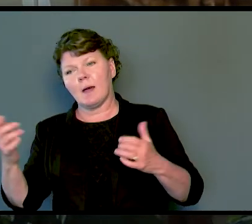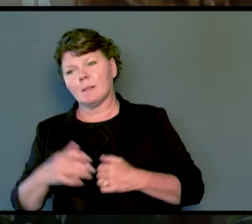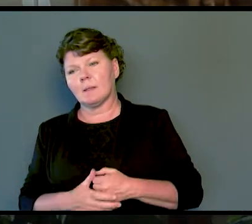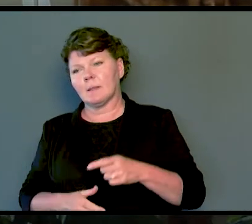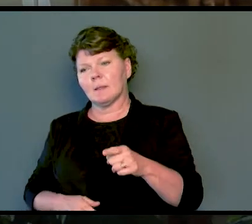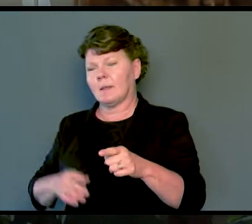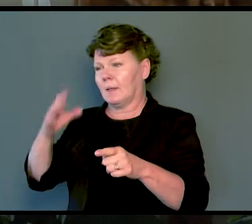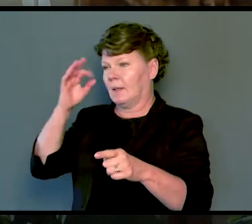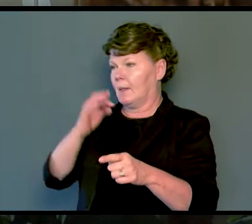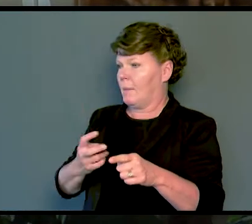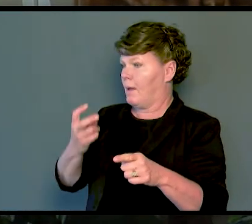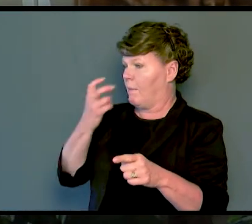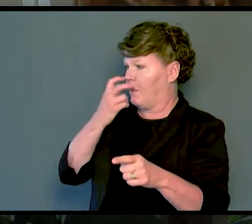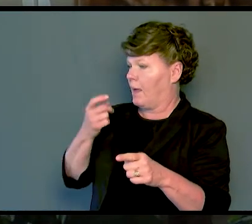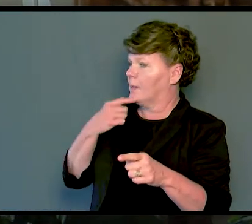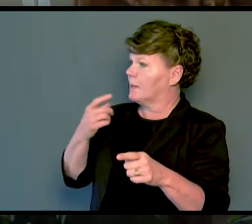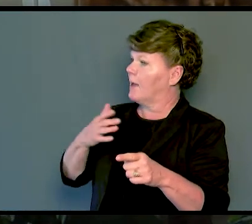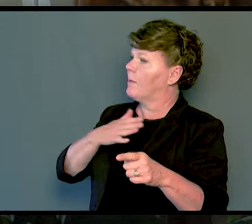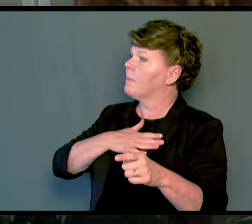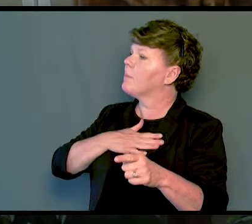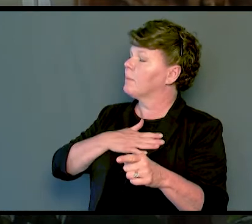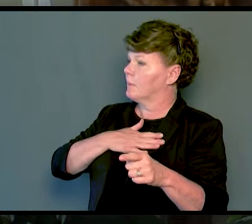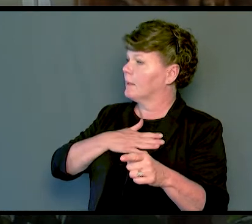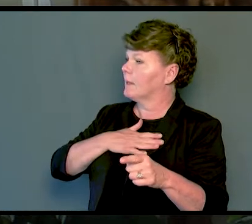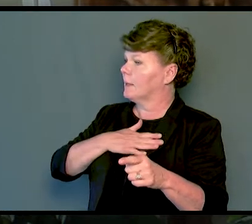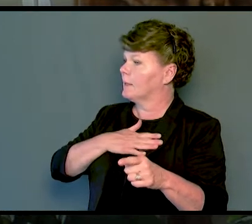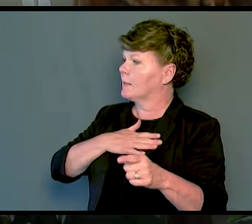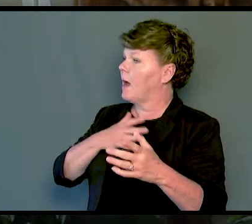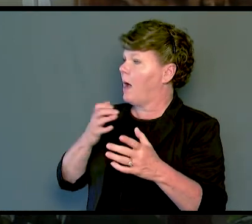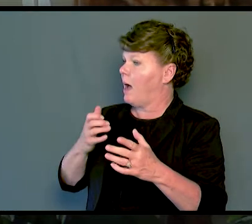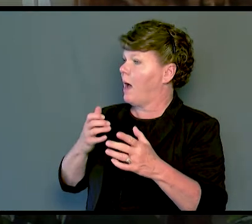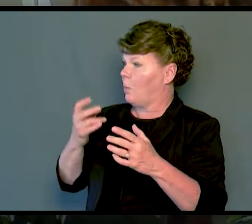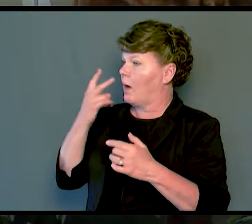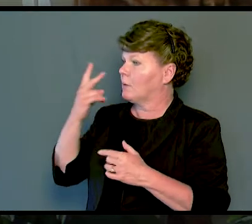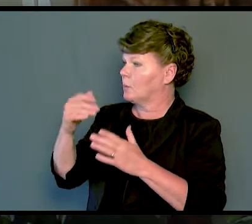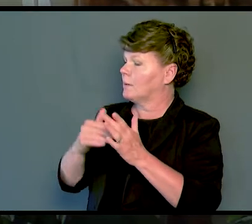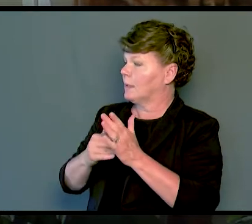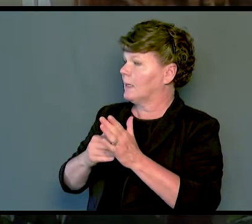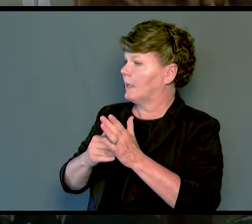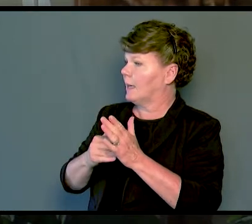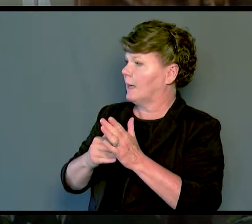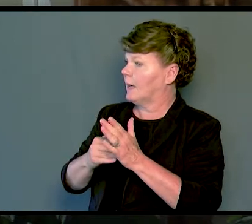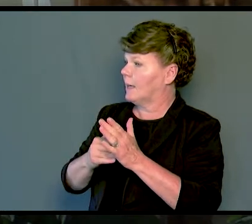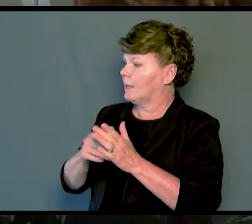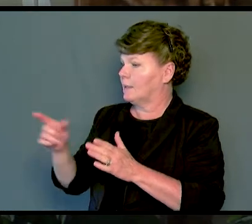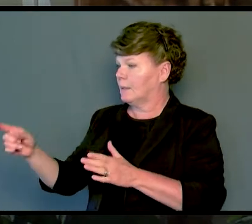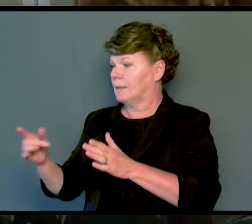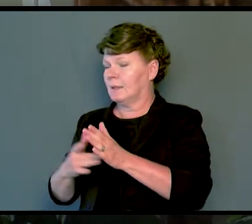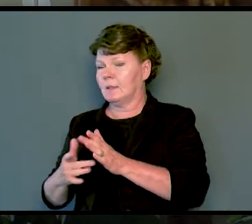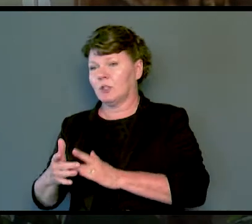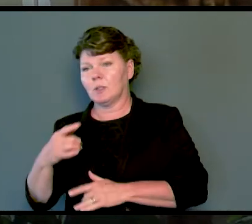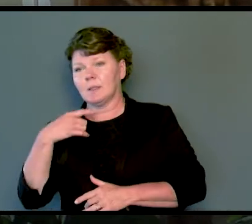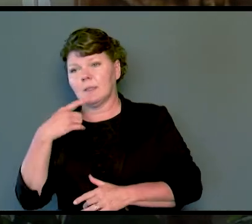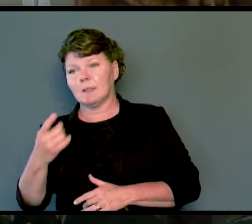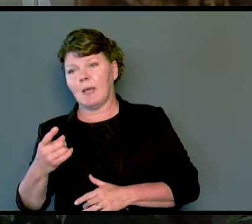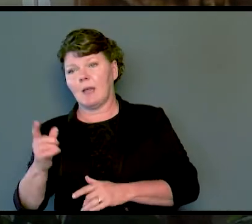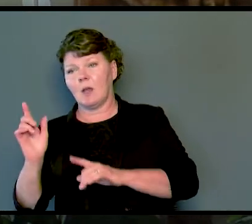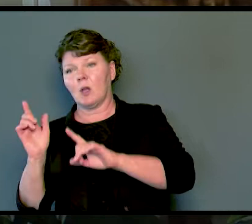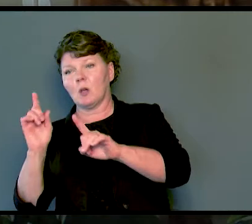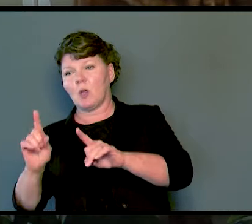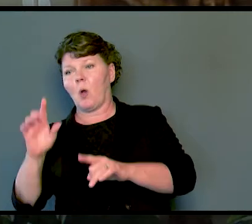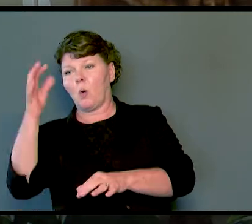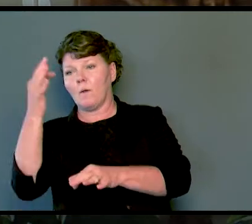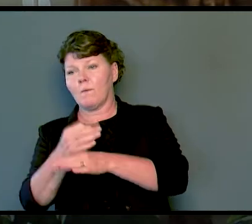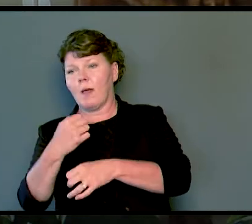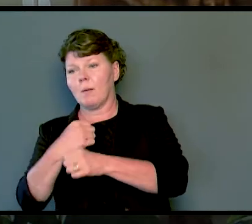the man who was blind said to him, "Rabboni, I want to regain my sight." And Jesus said to him, "Go, your faith